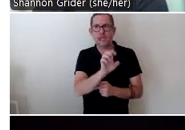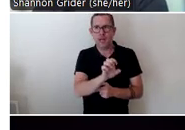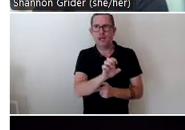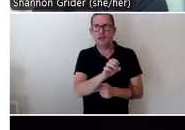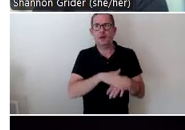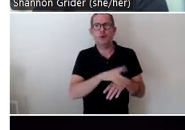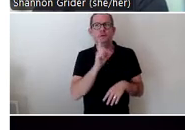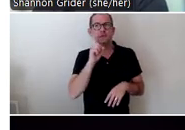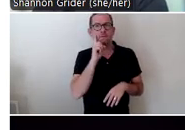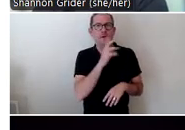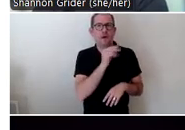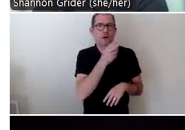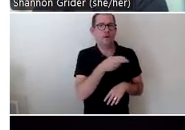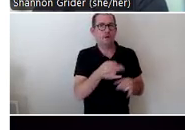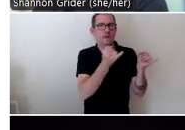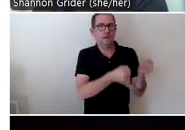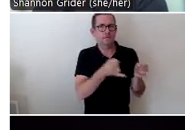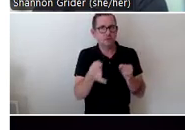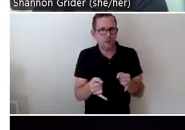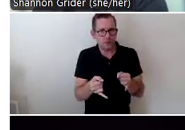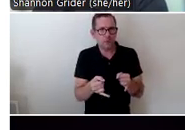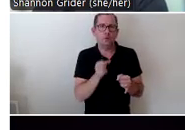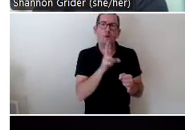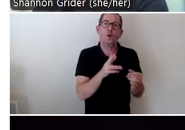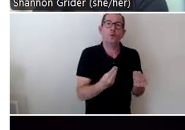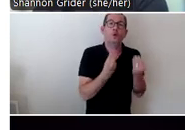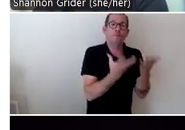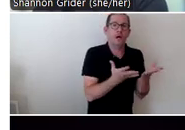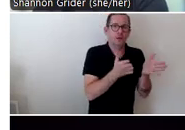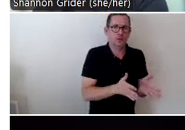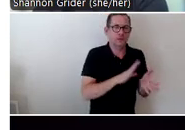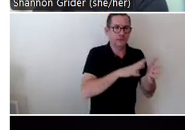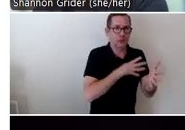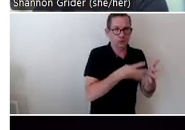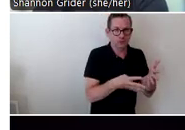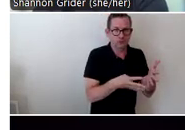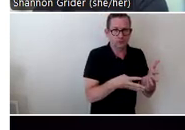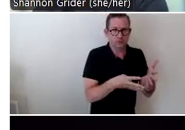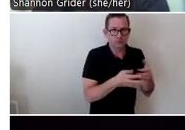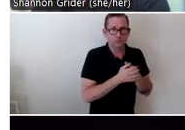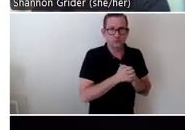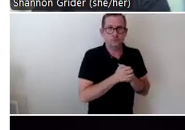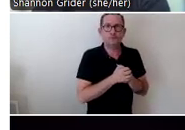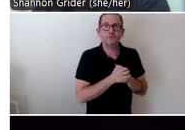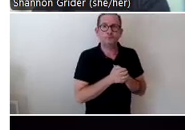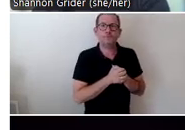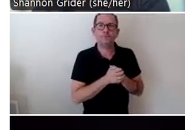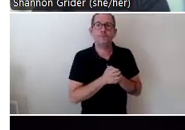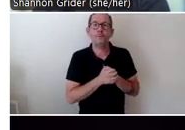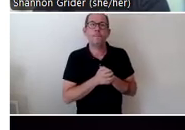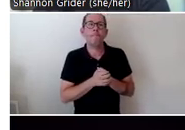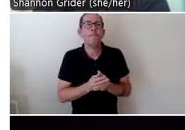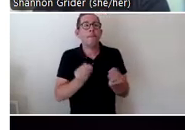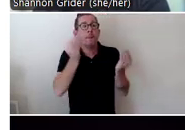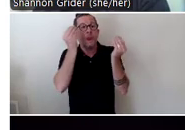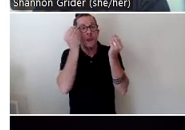Let the interpreter know of any any updates on the deaf and hard of hearing individual, or if there is a